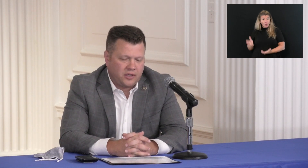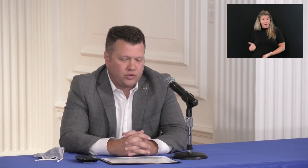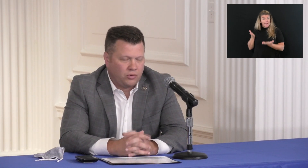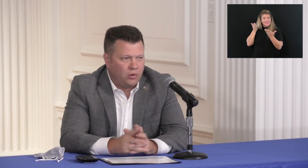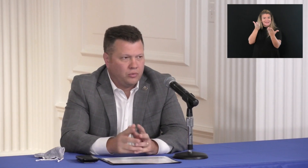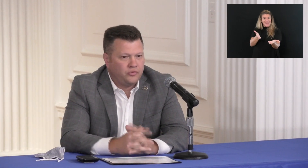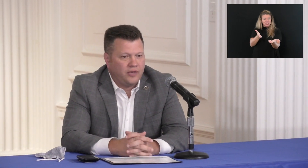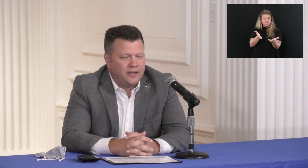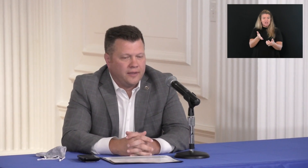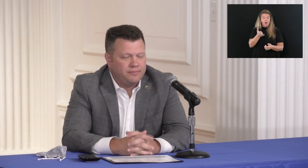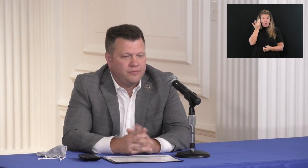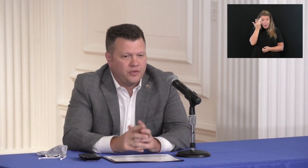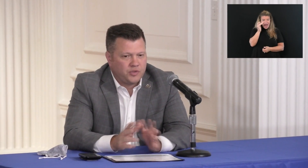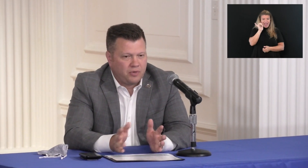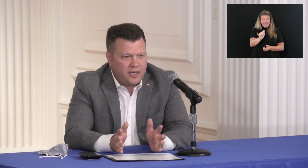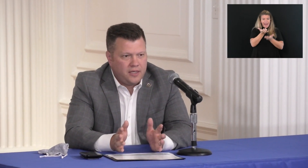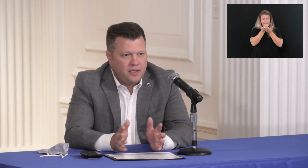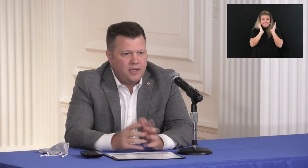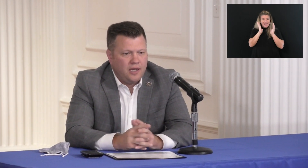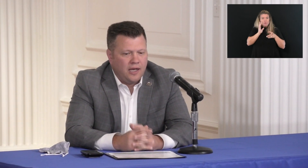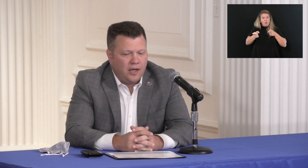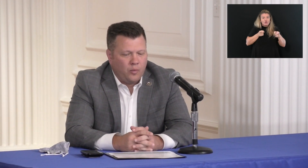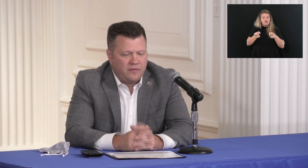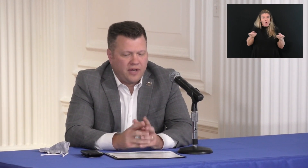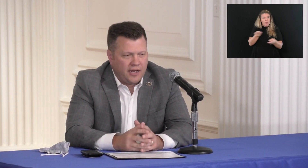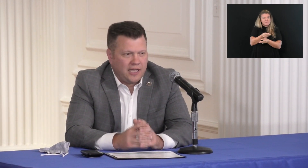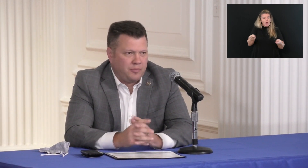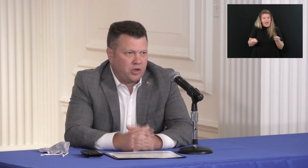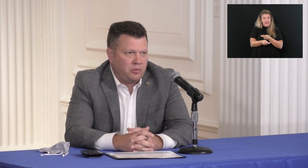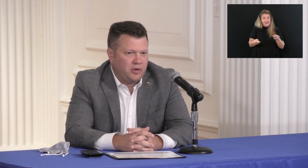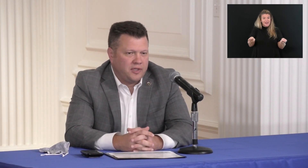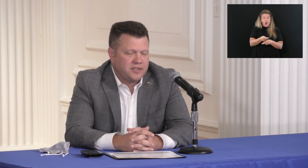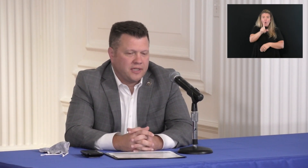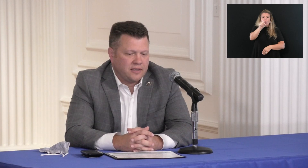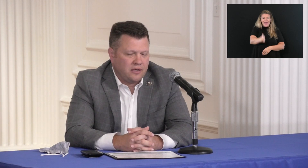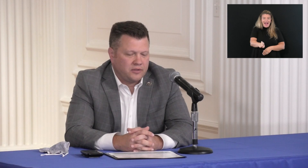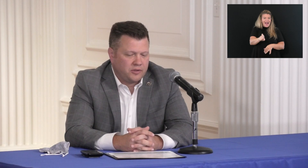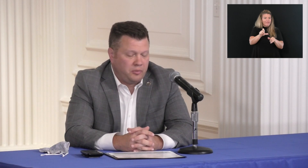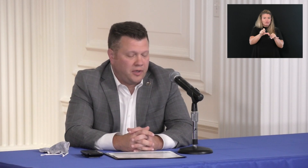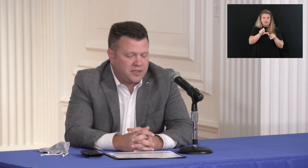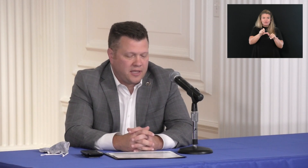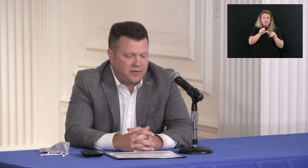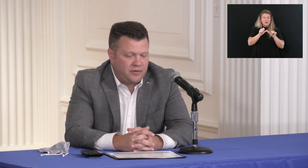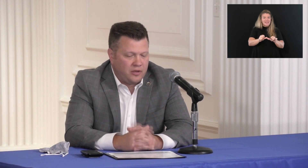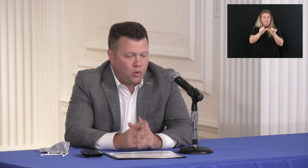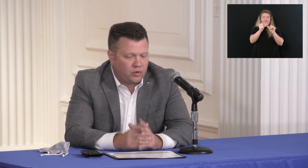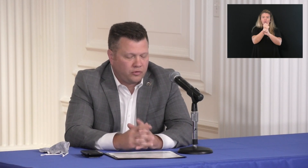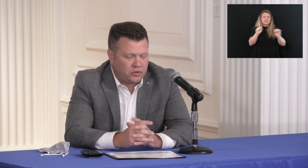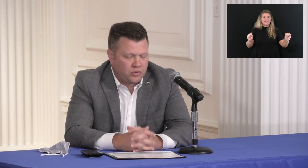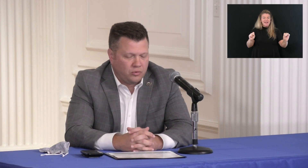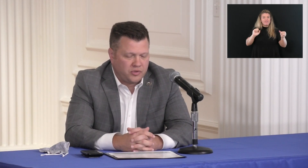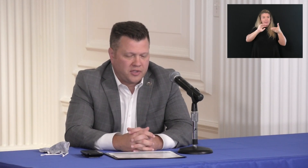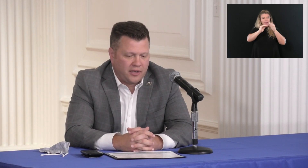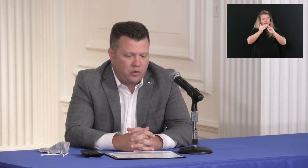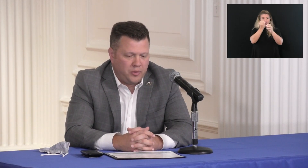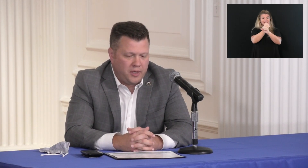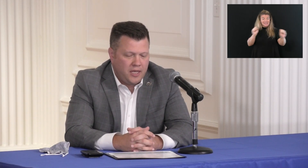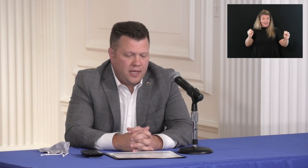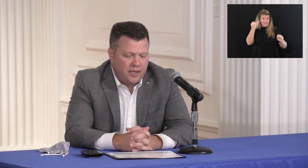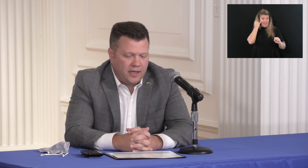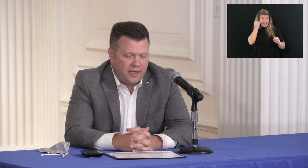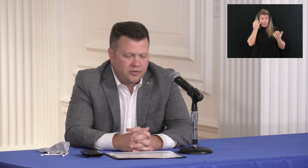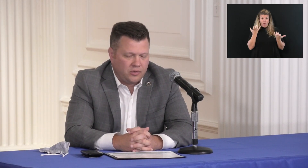this controls the spread. We've got to keep our communities safe in order for our schools to stay